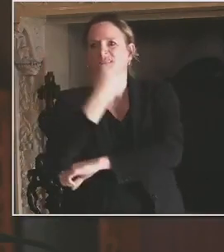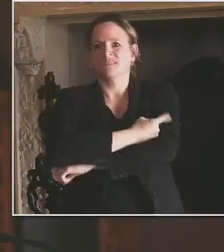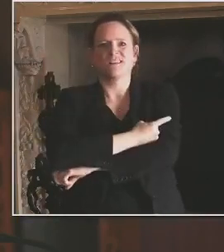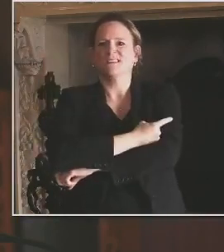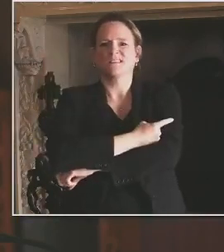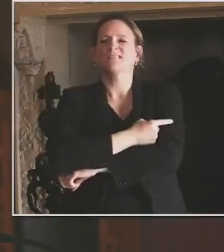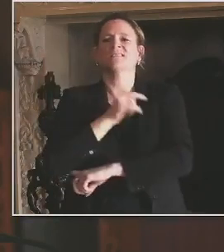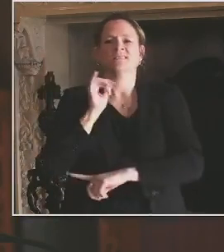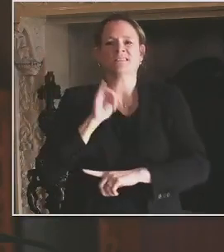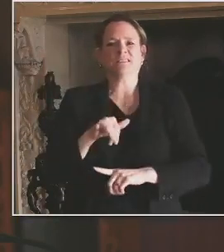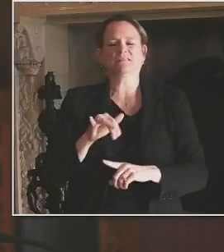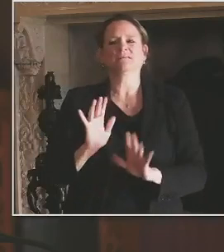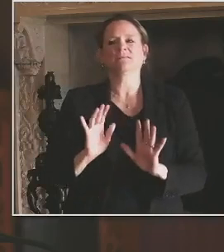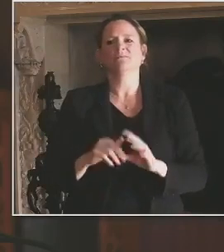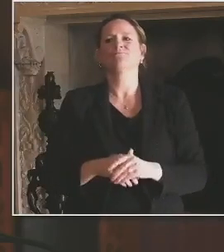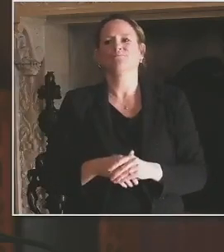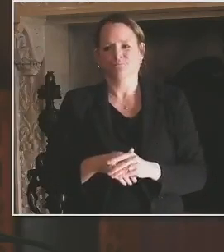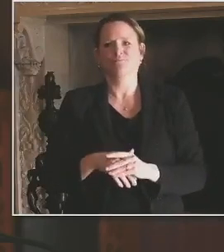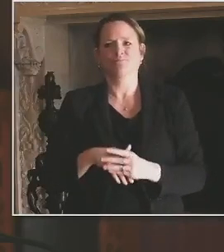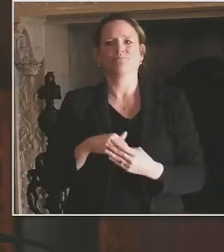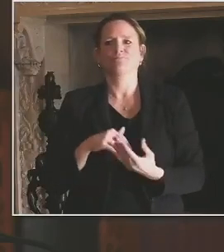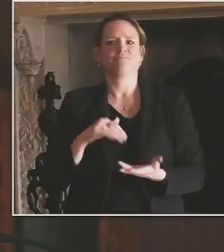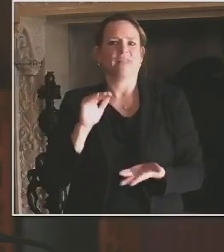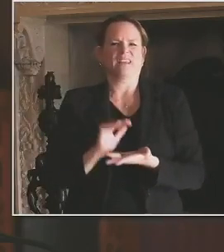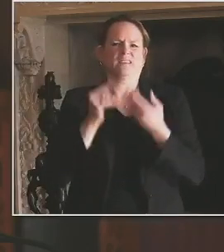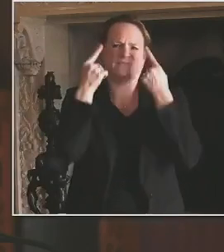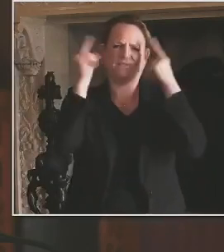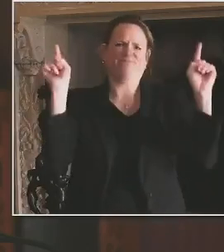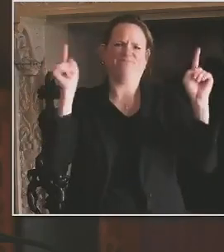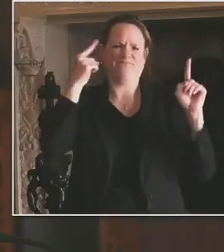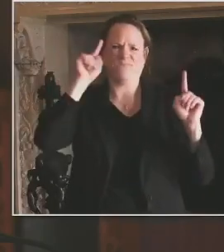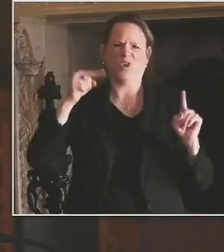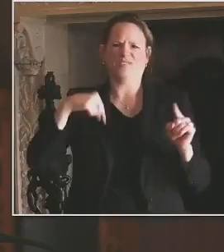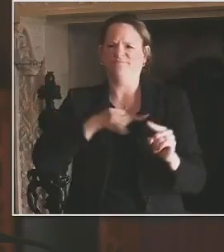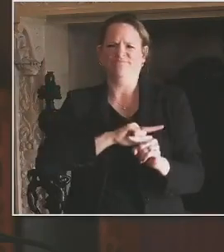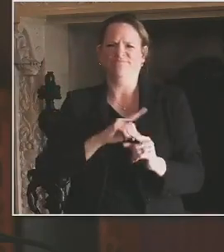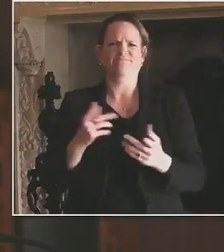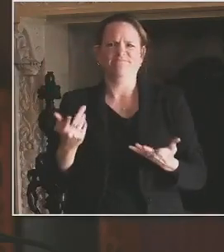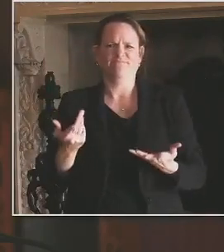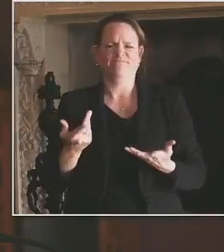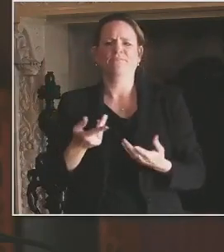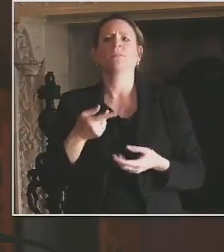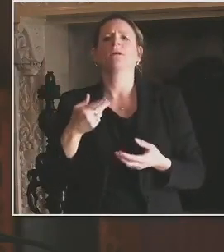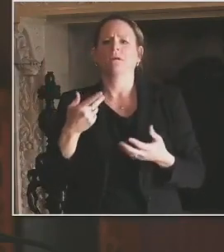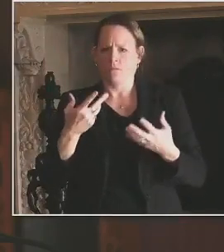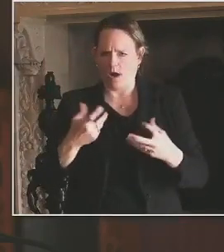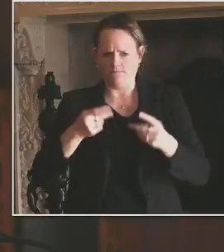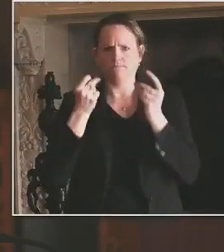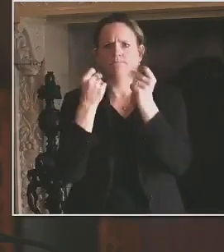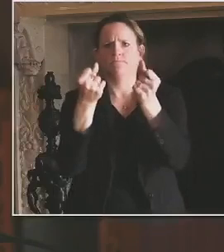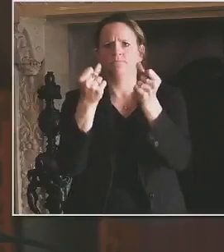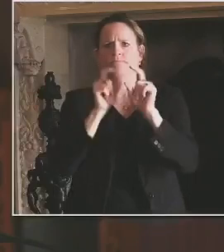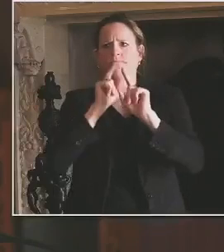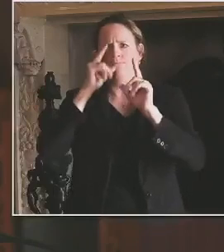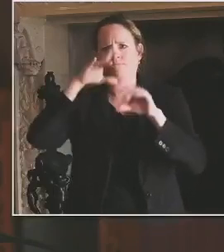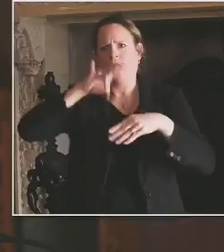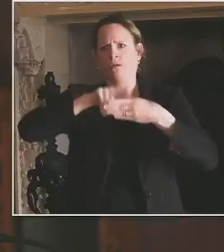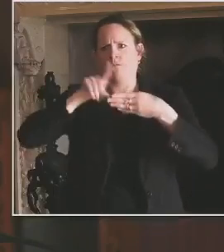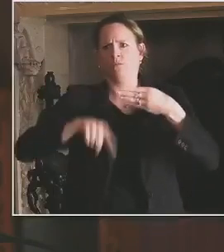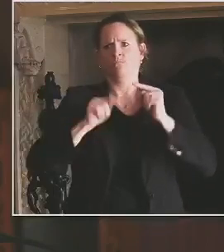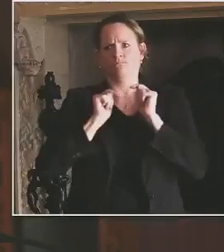meaningful, because, right, the goal is to have good turnaround times so that you can get to that contact tracing piece of this